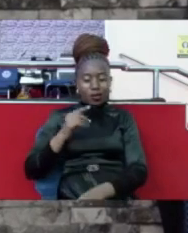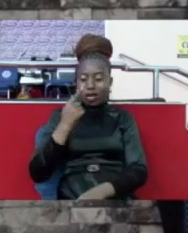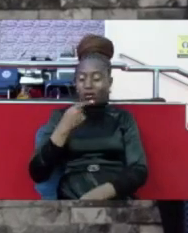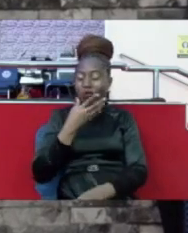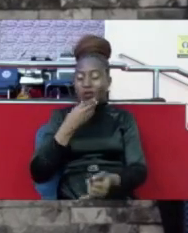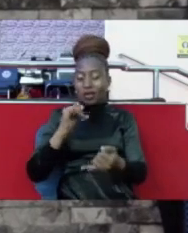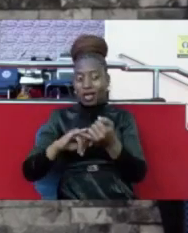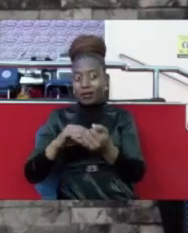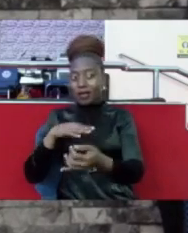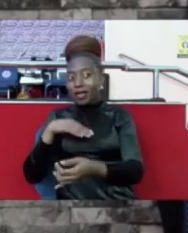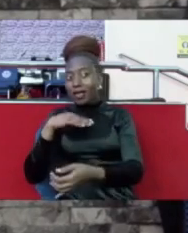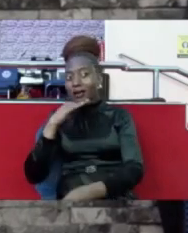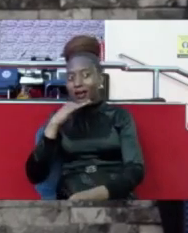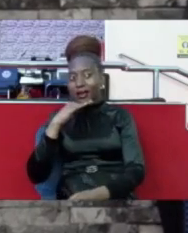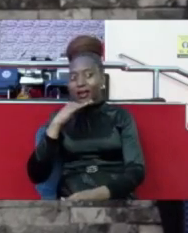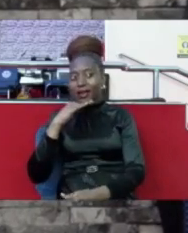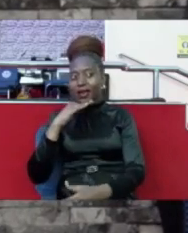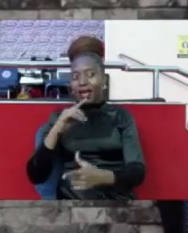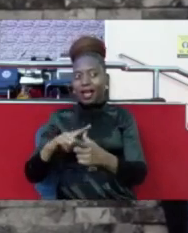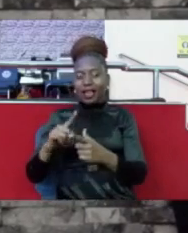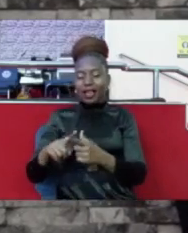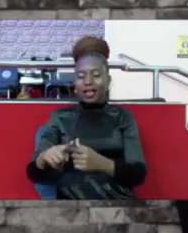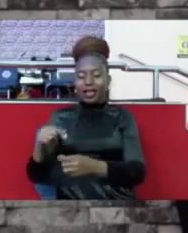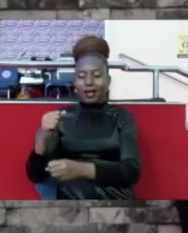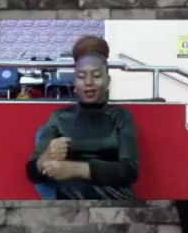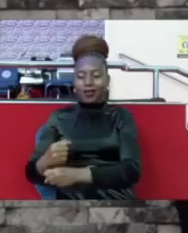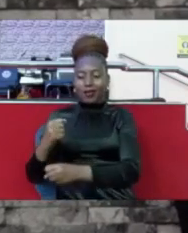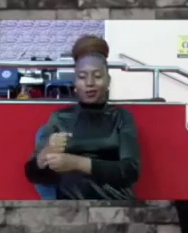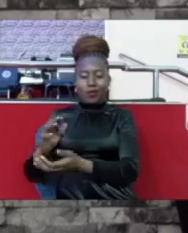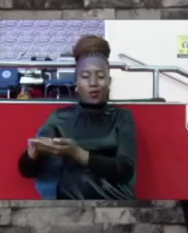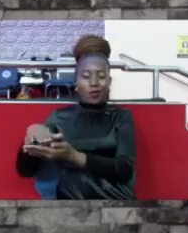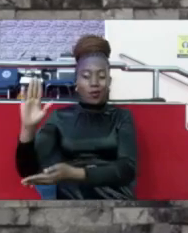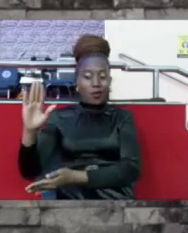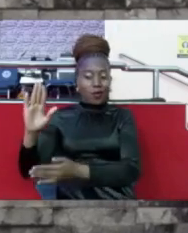and ended up doing more than they ever expected to do.